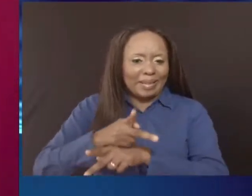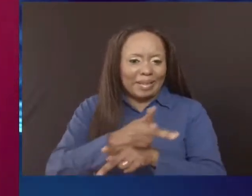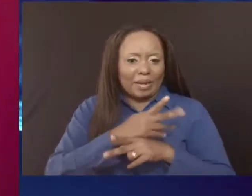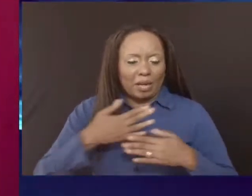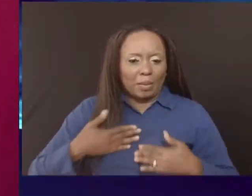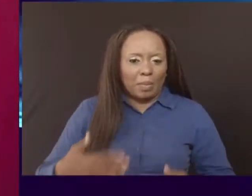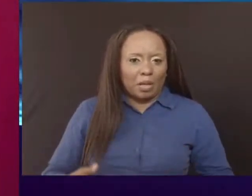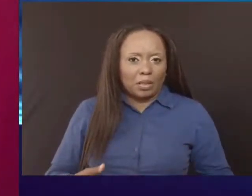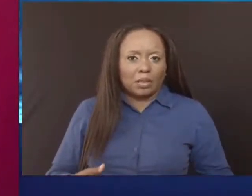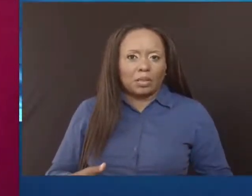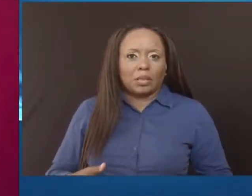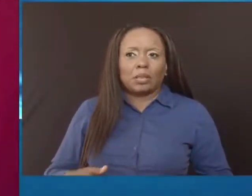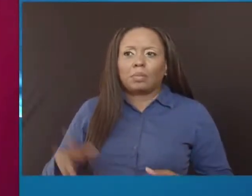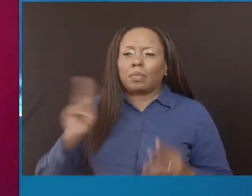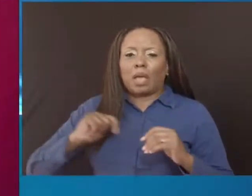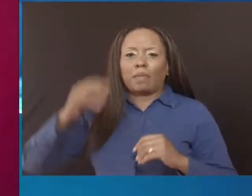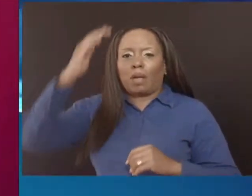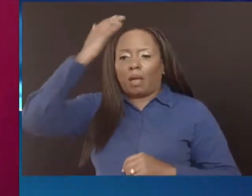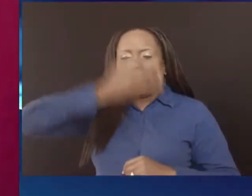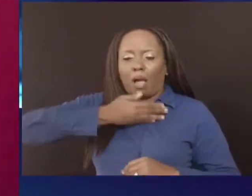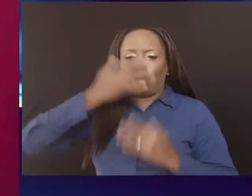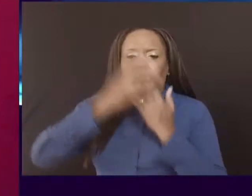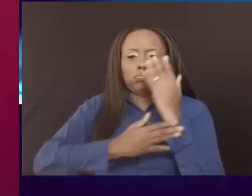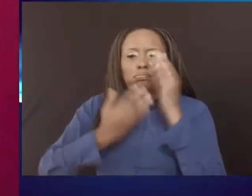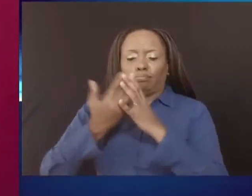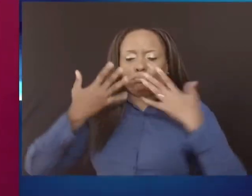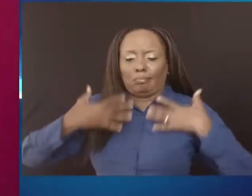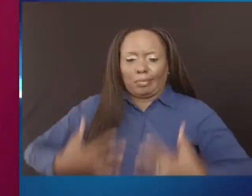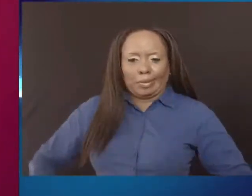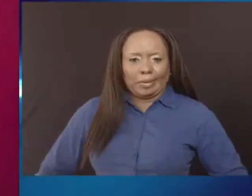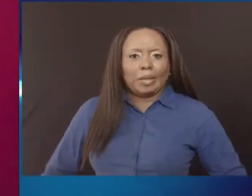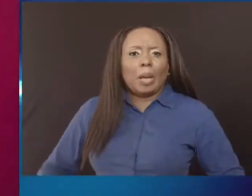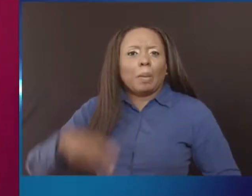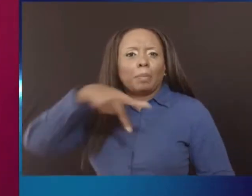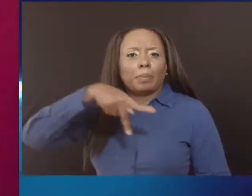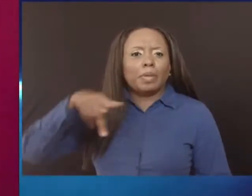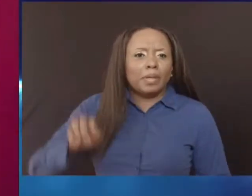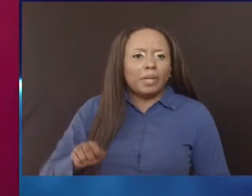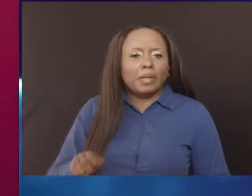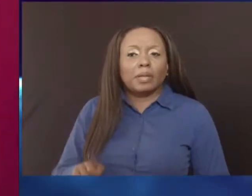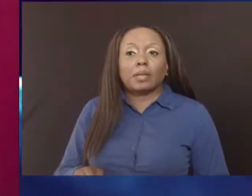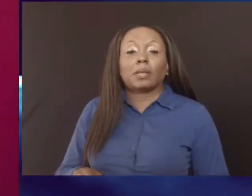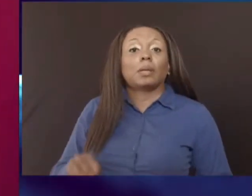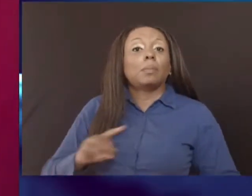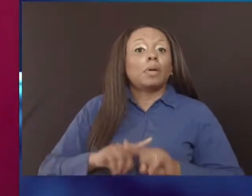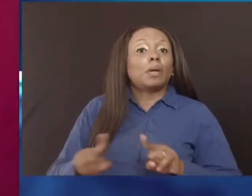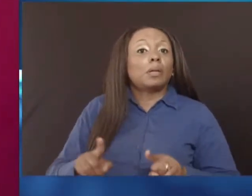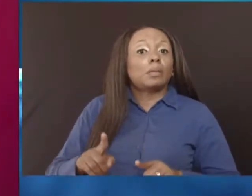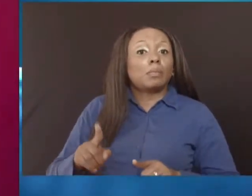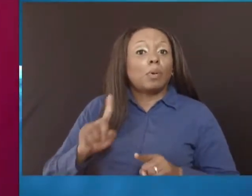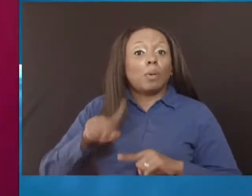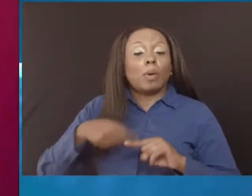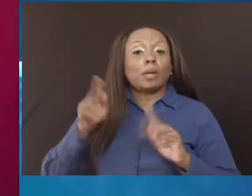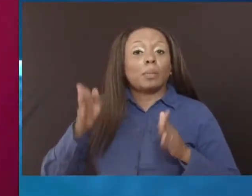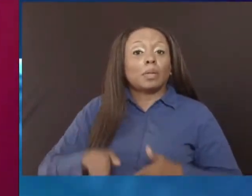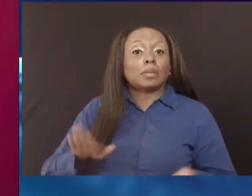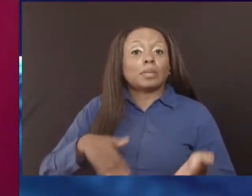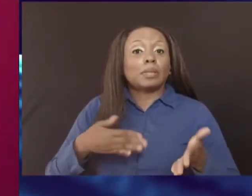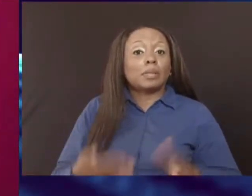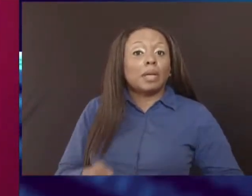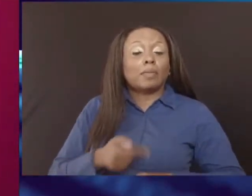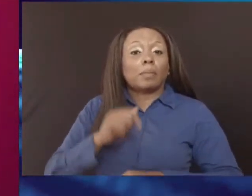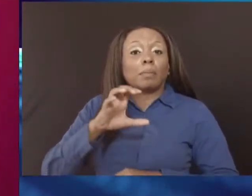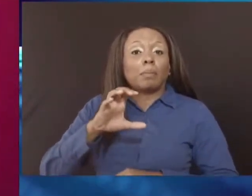that autopsies are not done if the person has definitely died from COVID. The reason why autopsy is not done is because you may